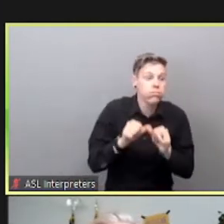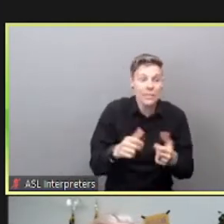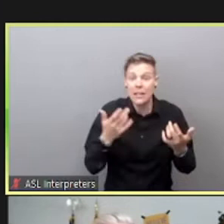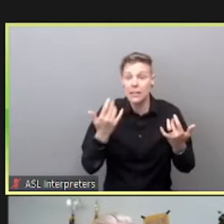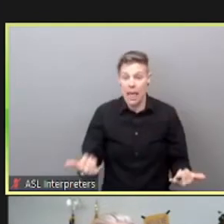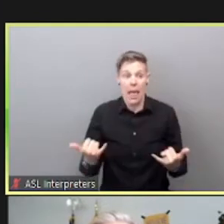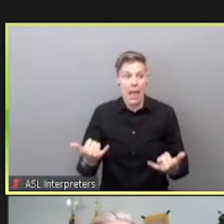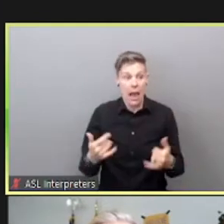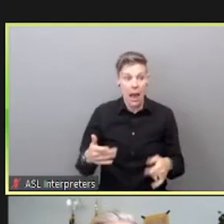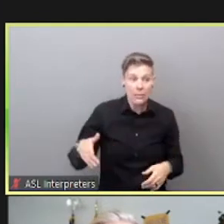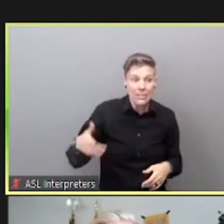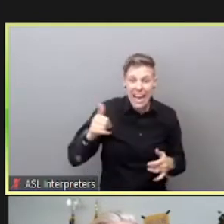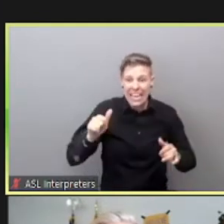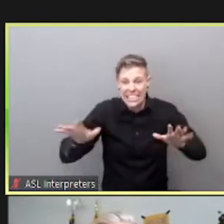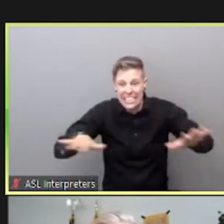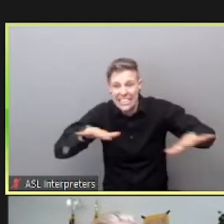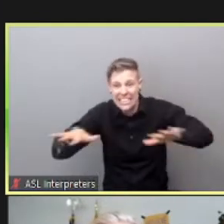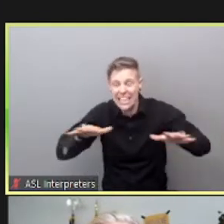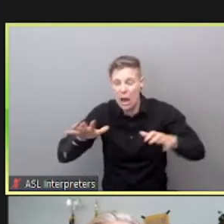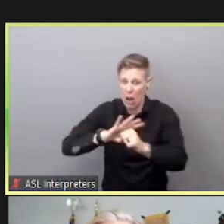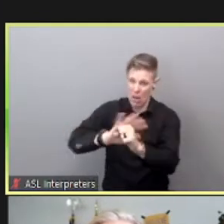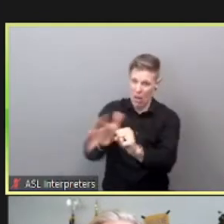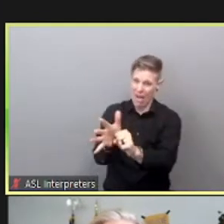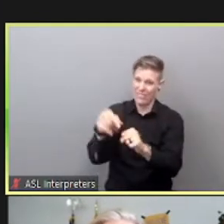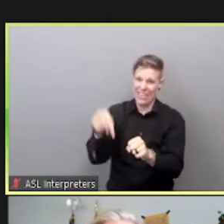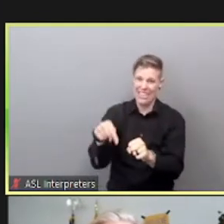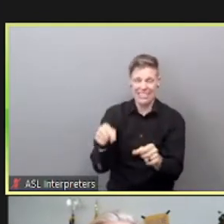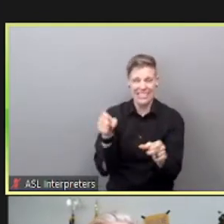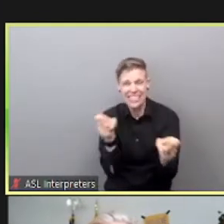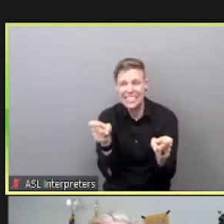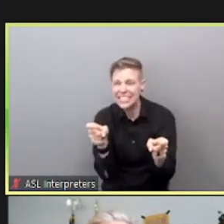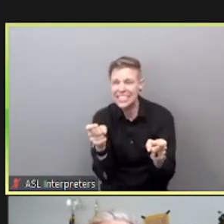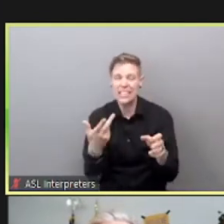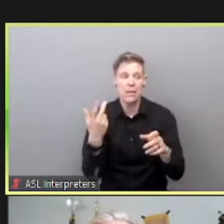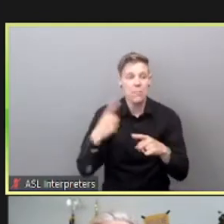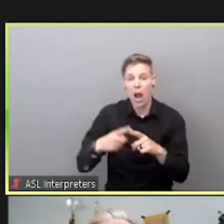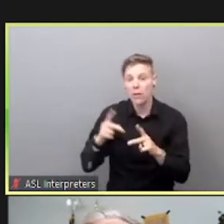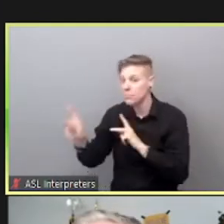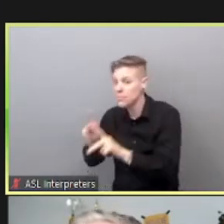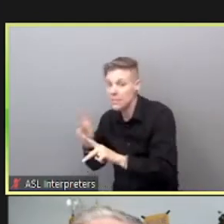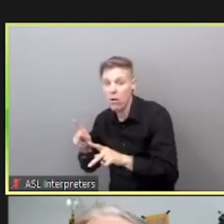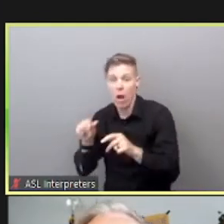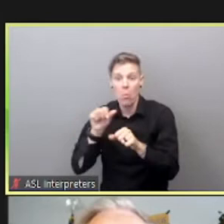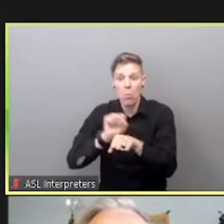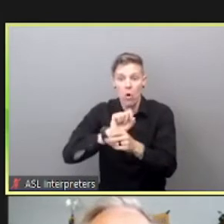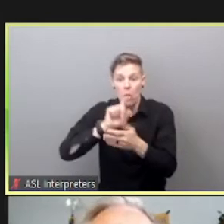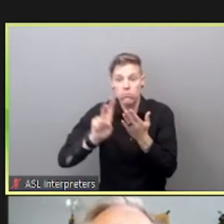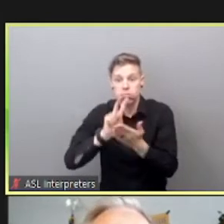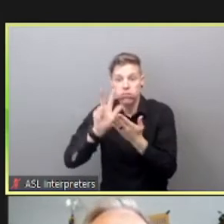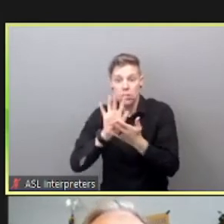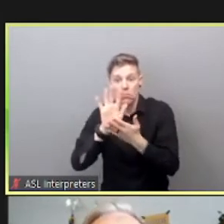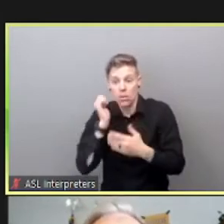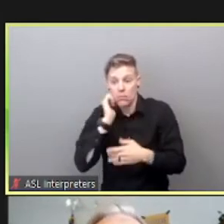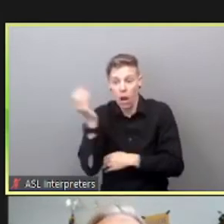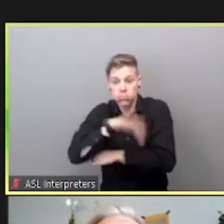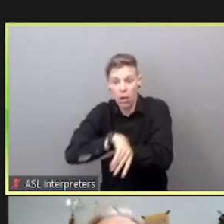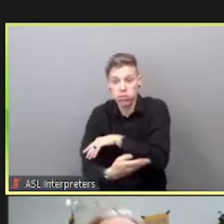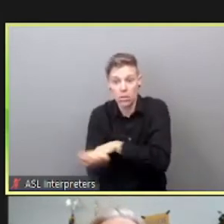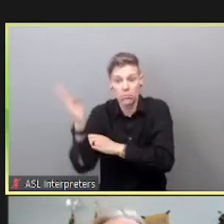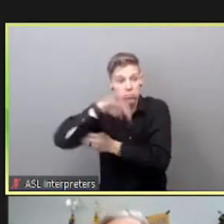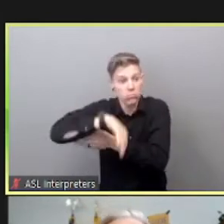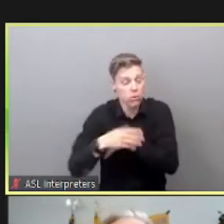and working extra shifts and endangering their own health for what has become a preventable